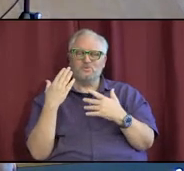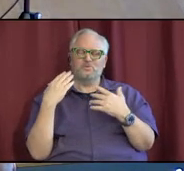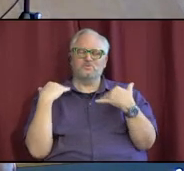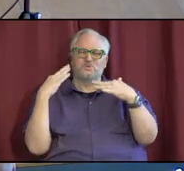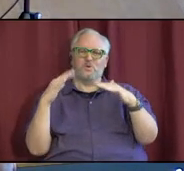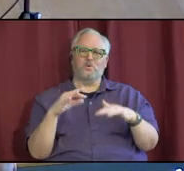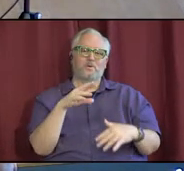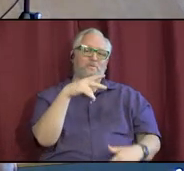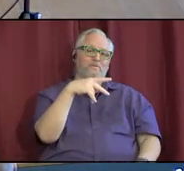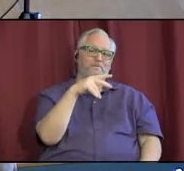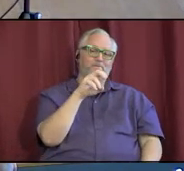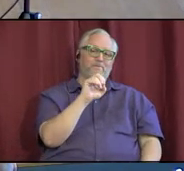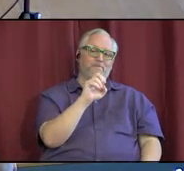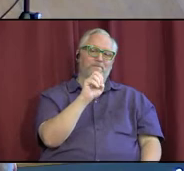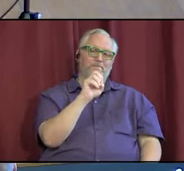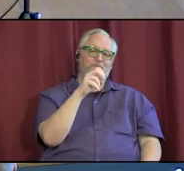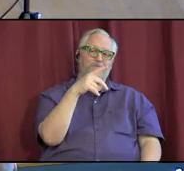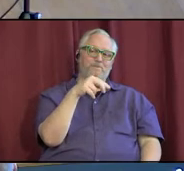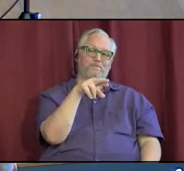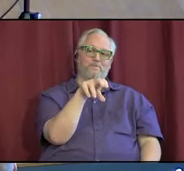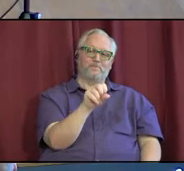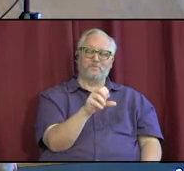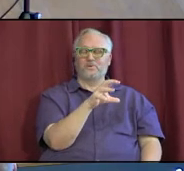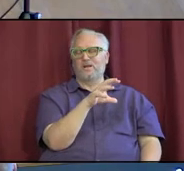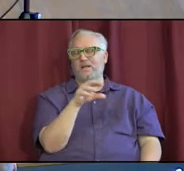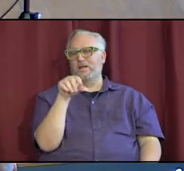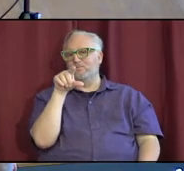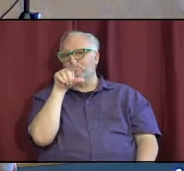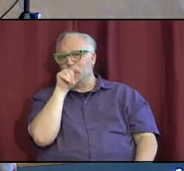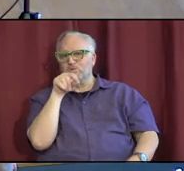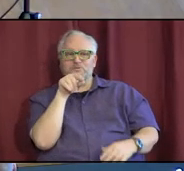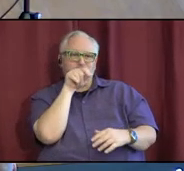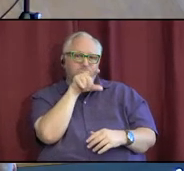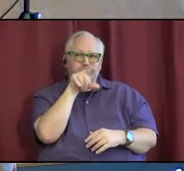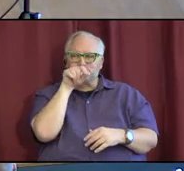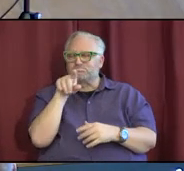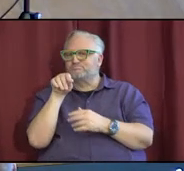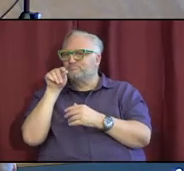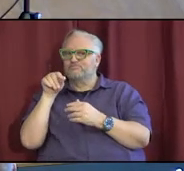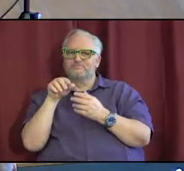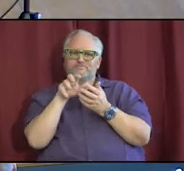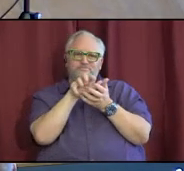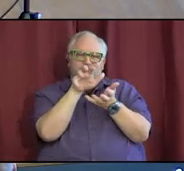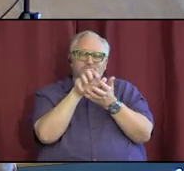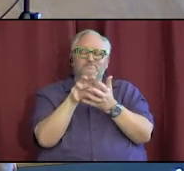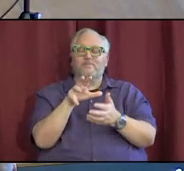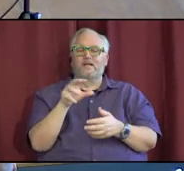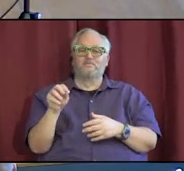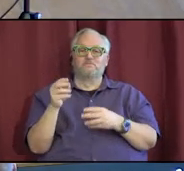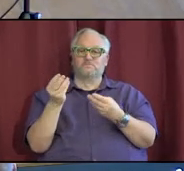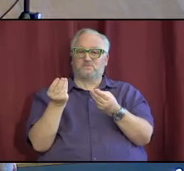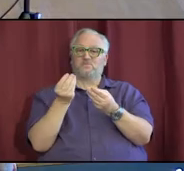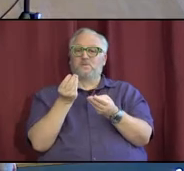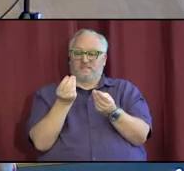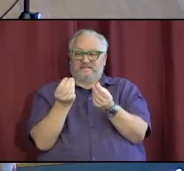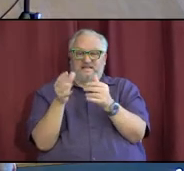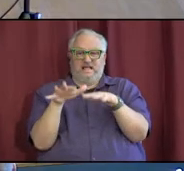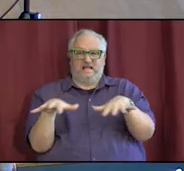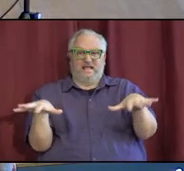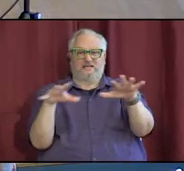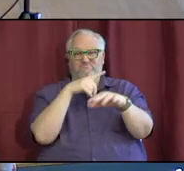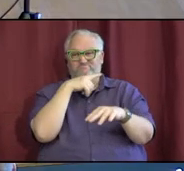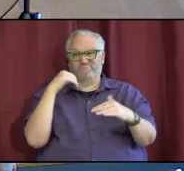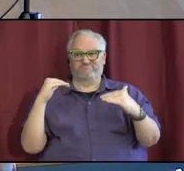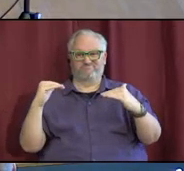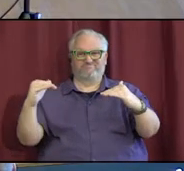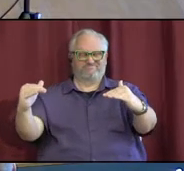songs. Flowers bloom on sandy soil. And our loved ones appear